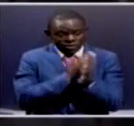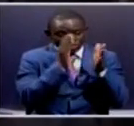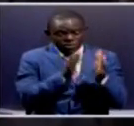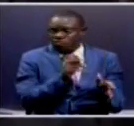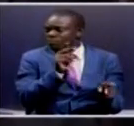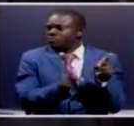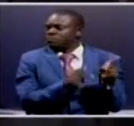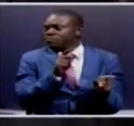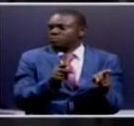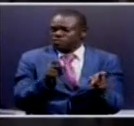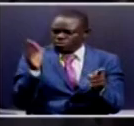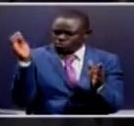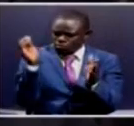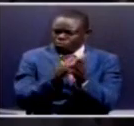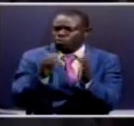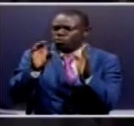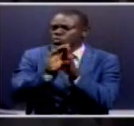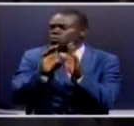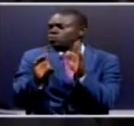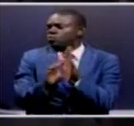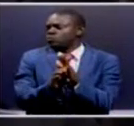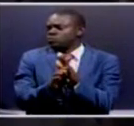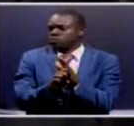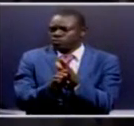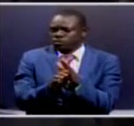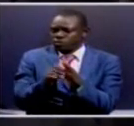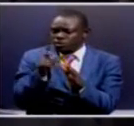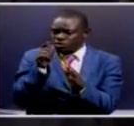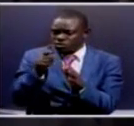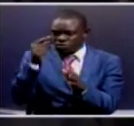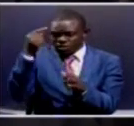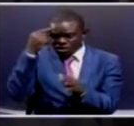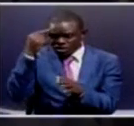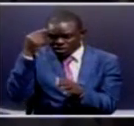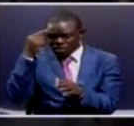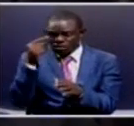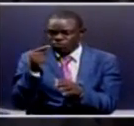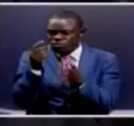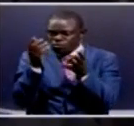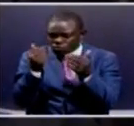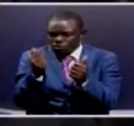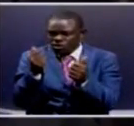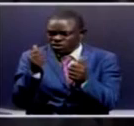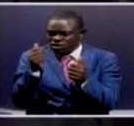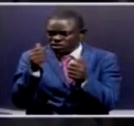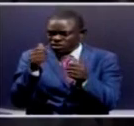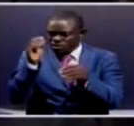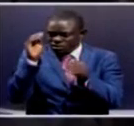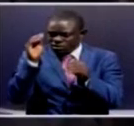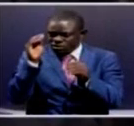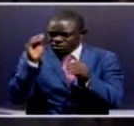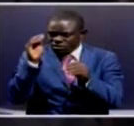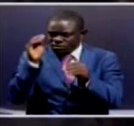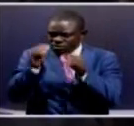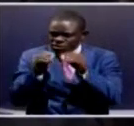Zambian people, whether or not the government is doing this in good faith or in bad faith. I can't answer that question now. I